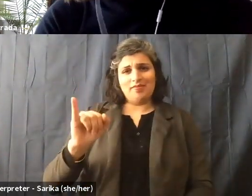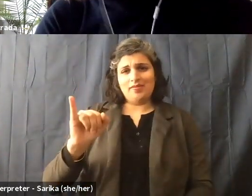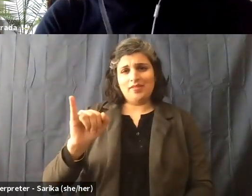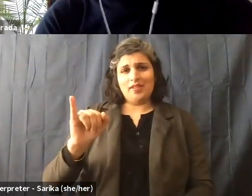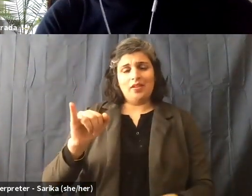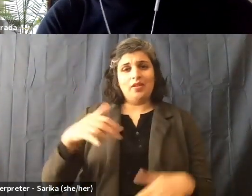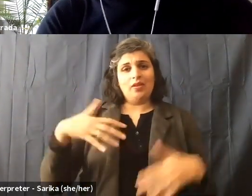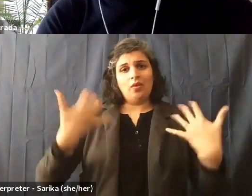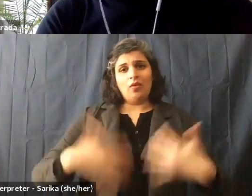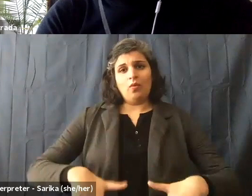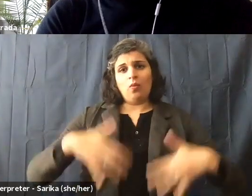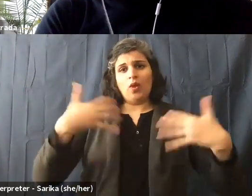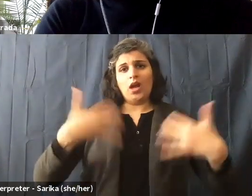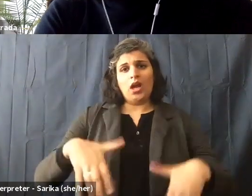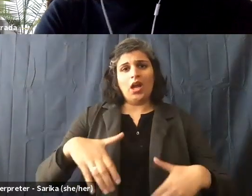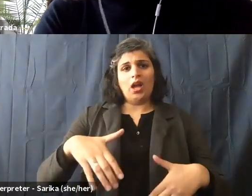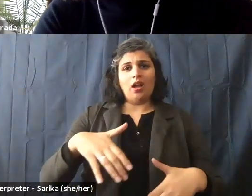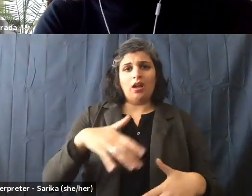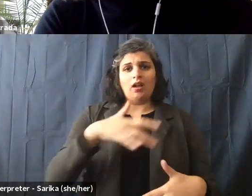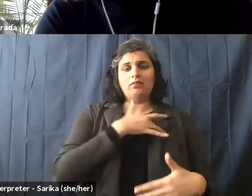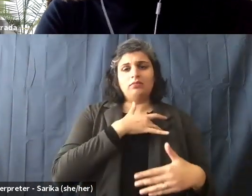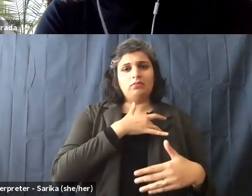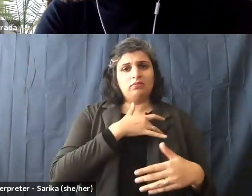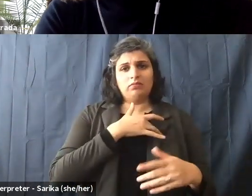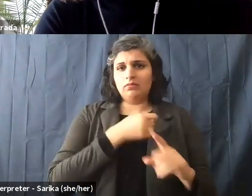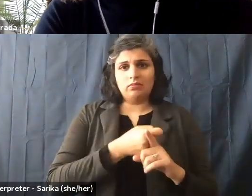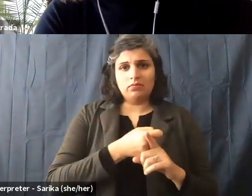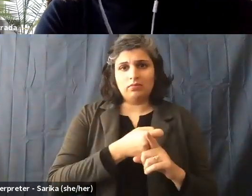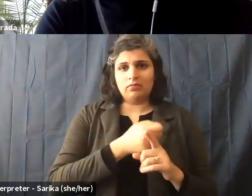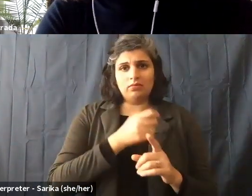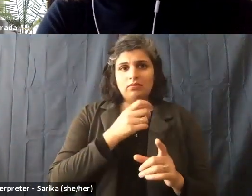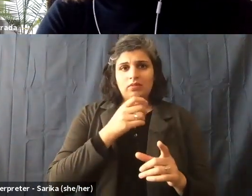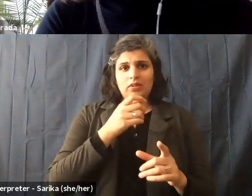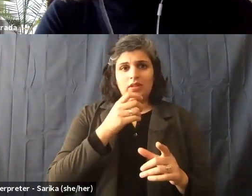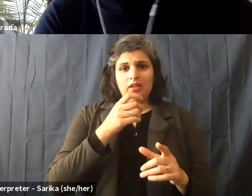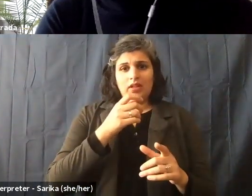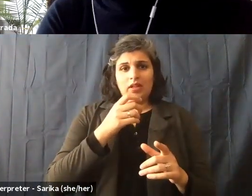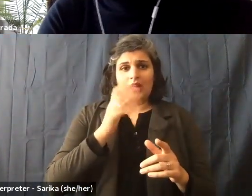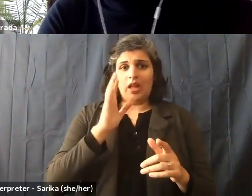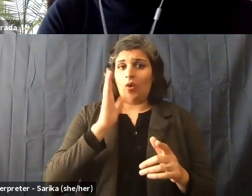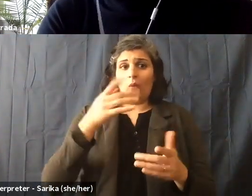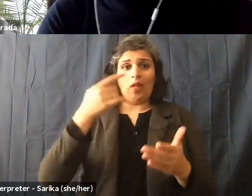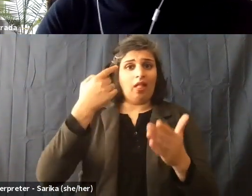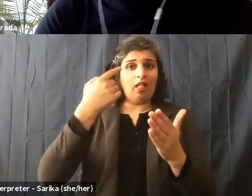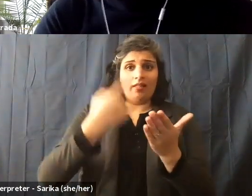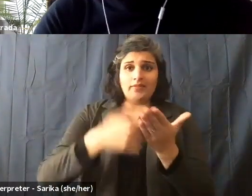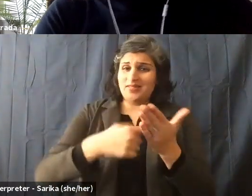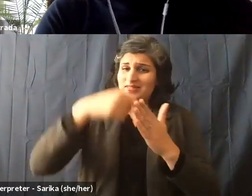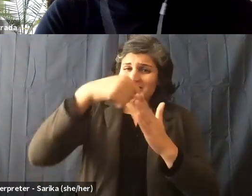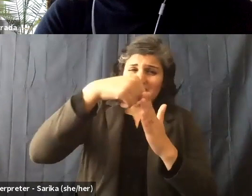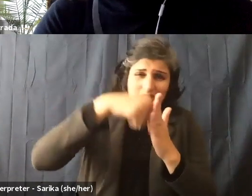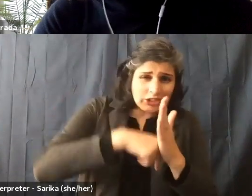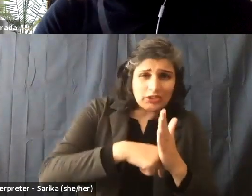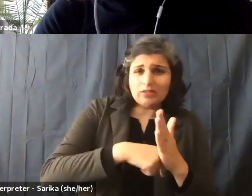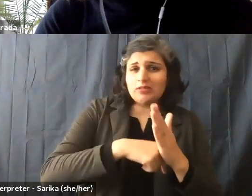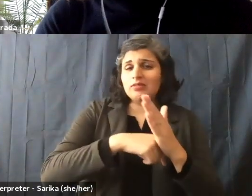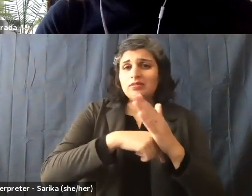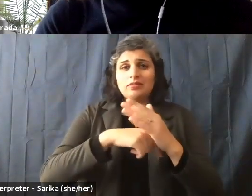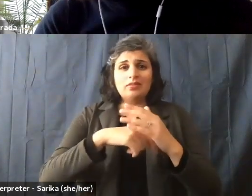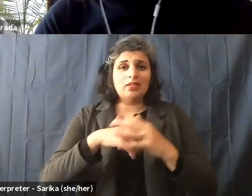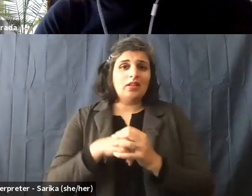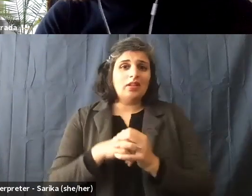powerful, powerful intervention that we're going to spend time unpacking and talking about and hearing from you about.